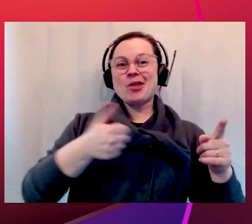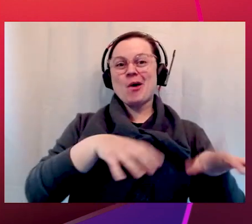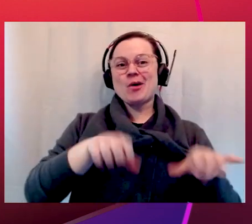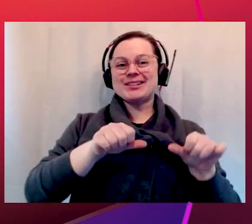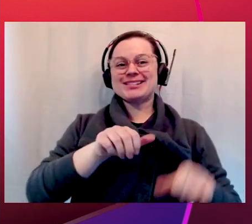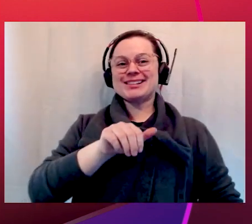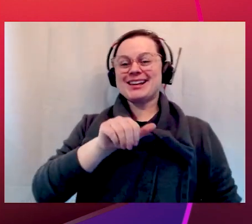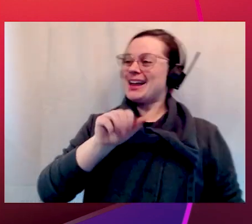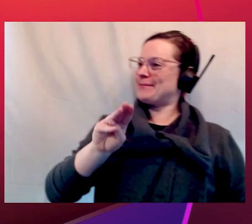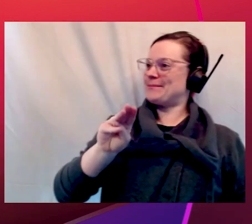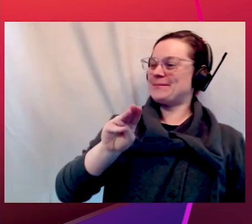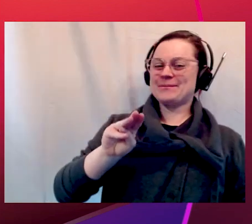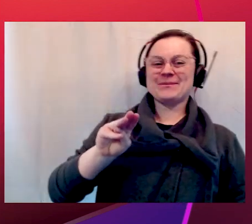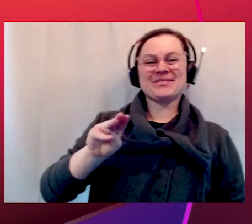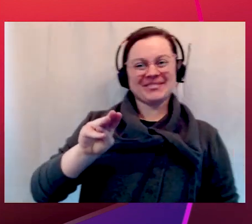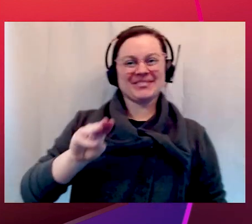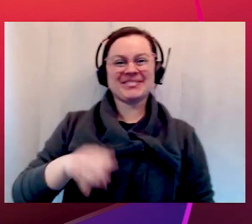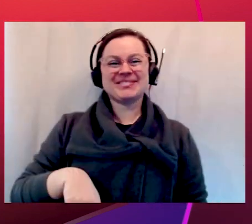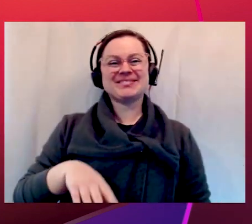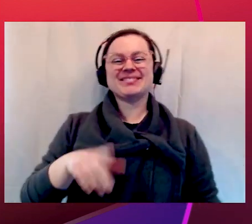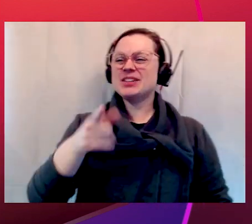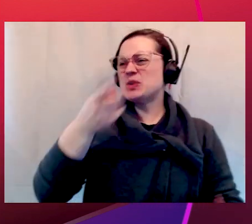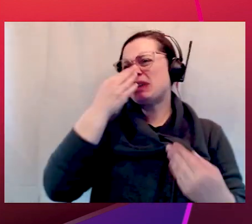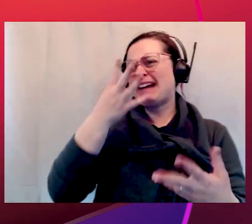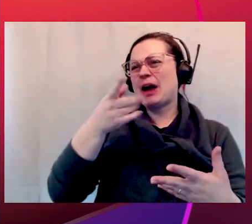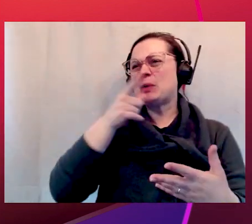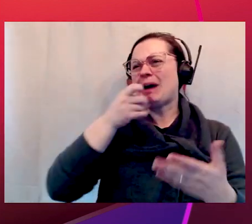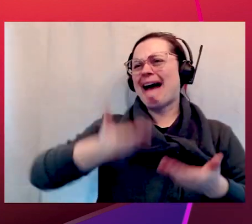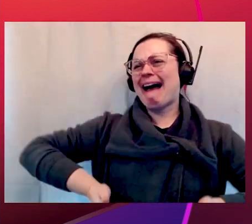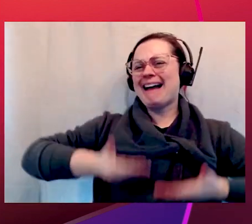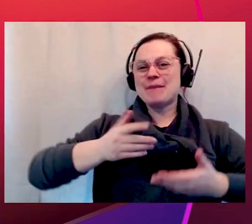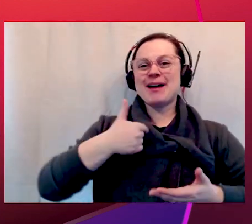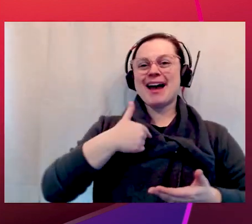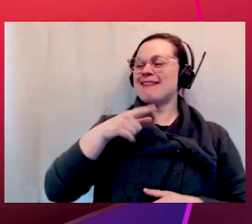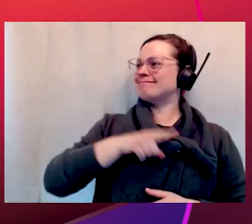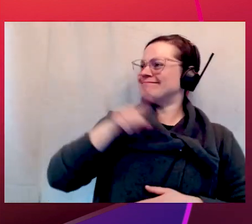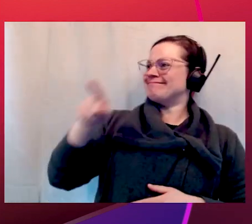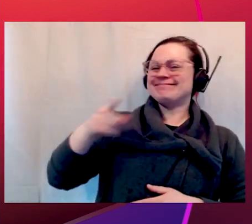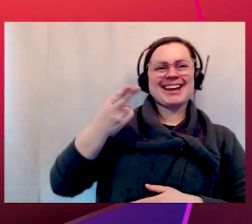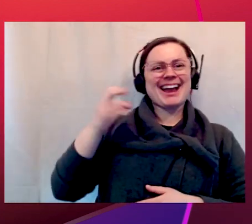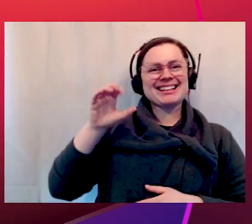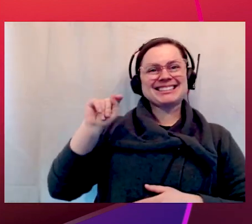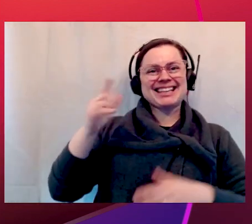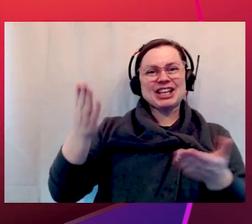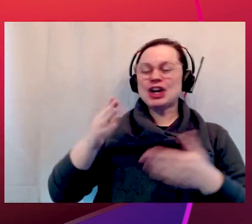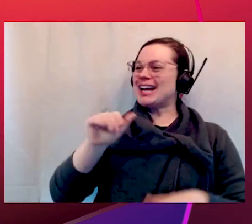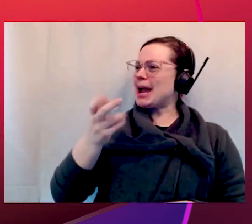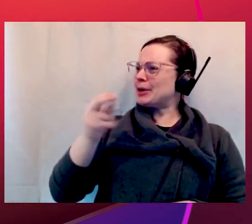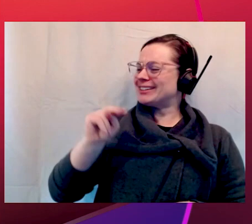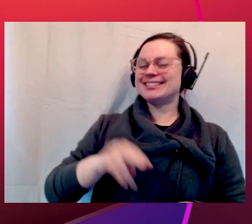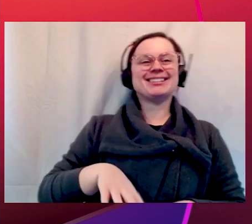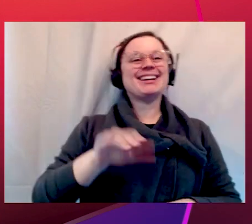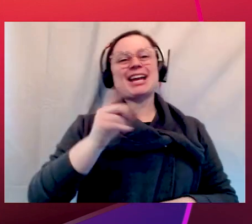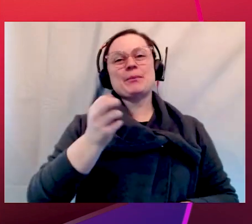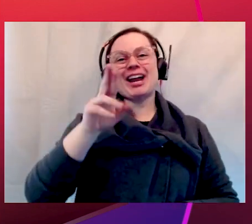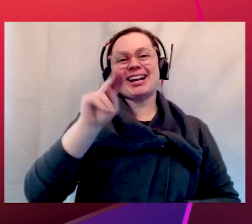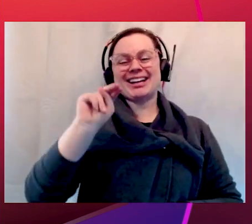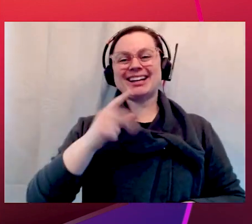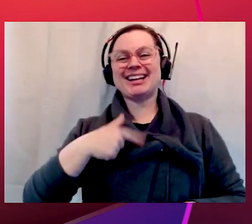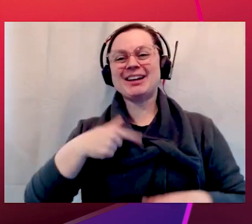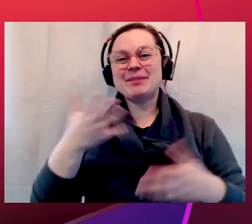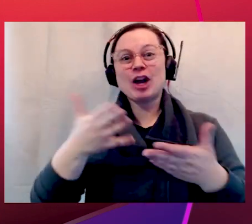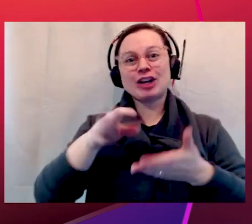AM, Gravelny Dev Advocate here, but you don't care about who I am. We got a guest down here, Cameron. Tell him about you. Hi, Cameron Lambert from the Amazon Incentives